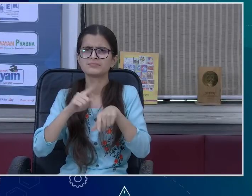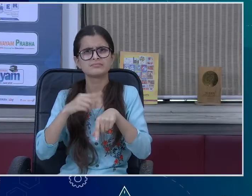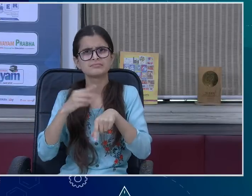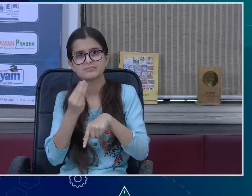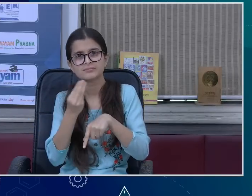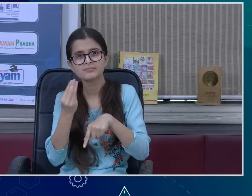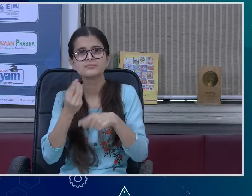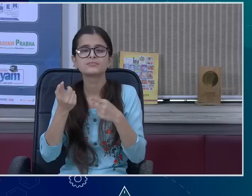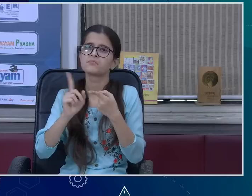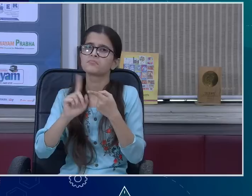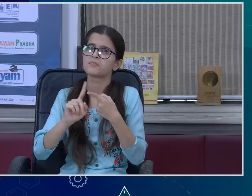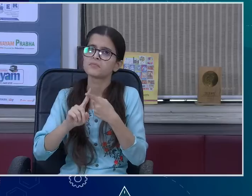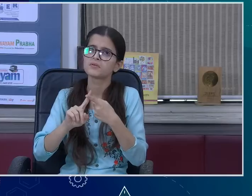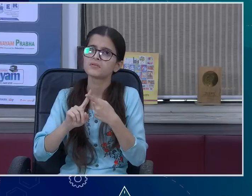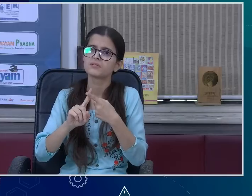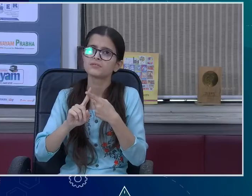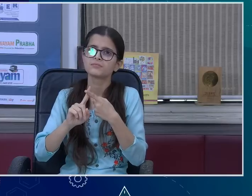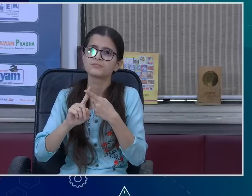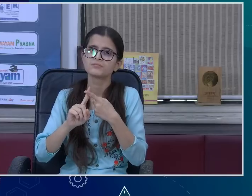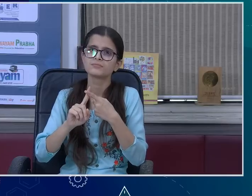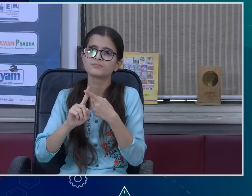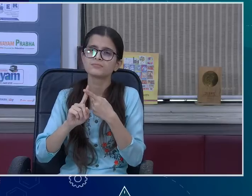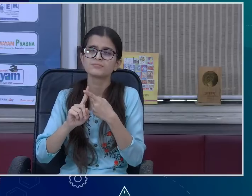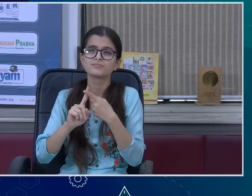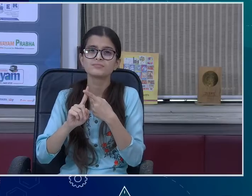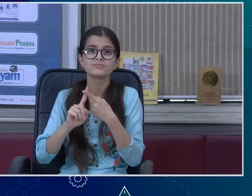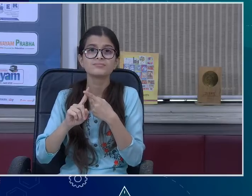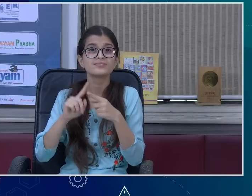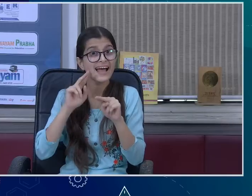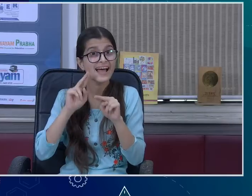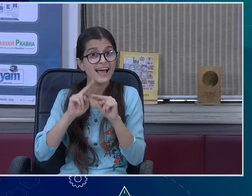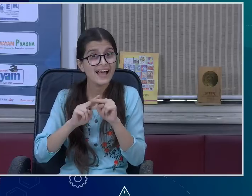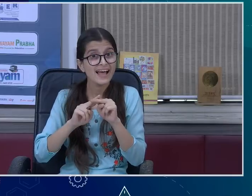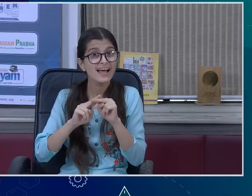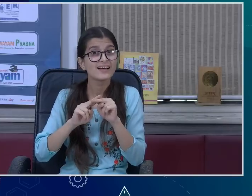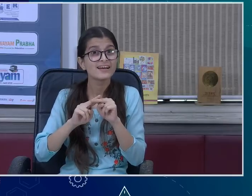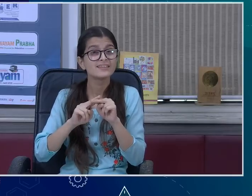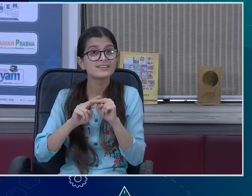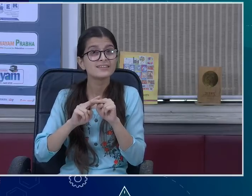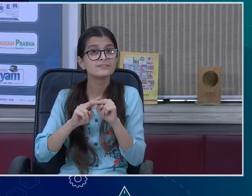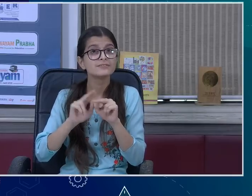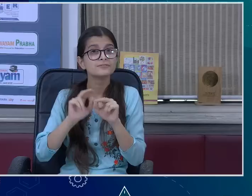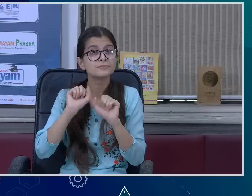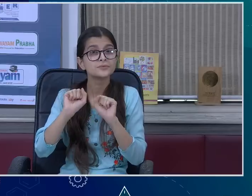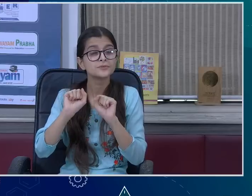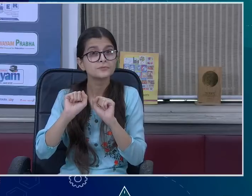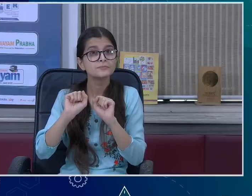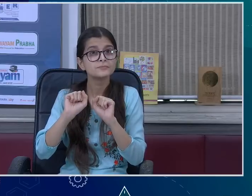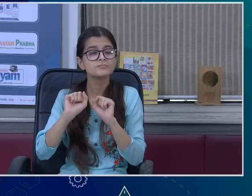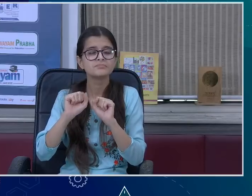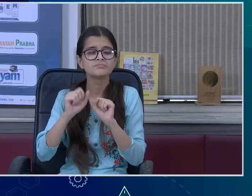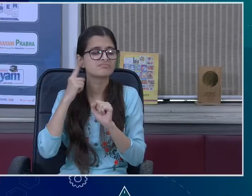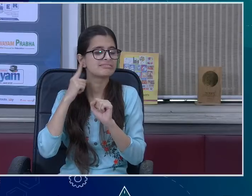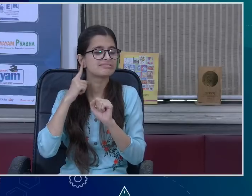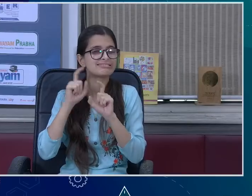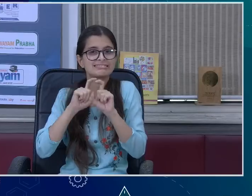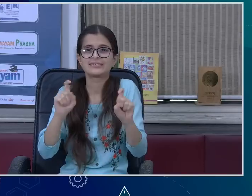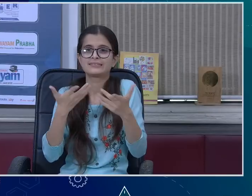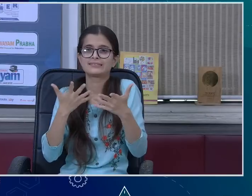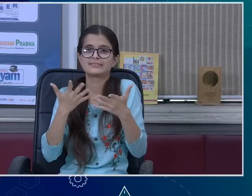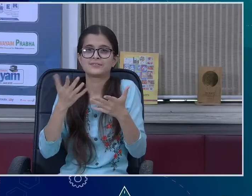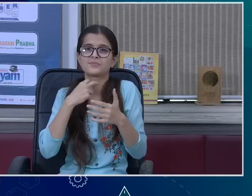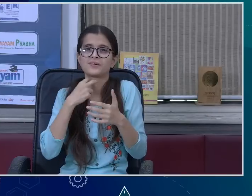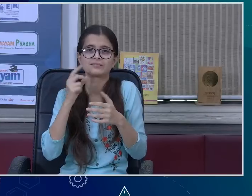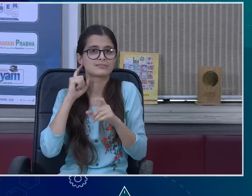take place. And they have this kind of problem, and even the visual also, the decay will be fast. As soon as